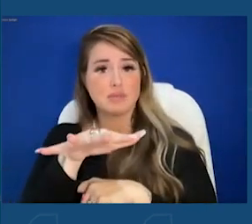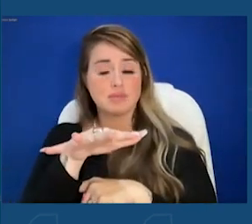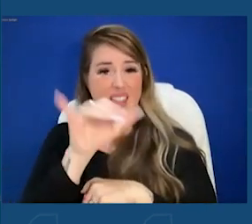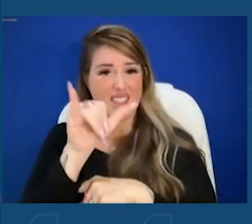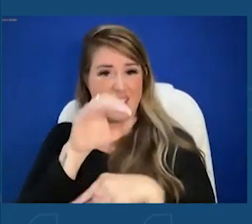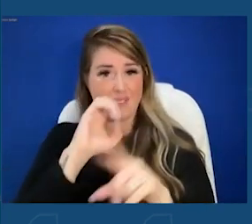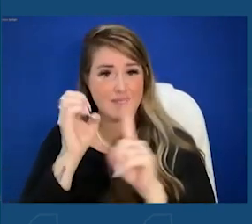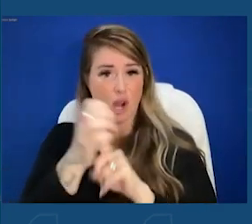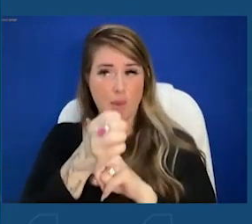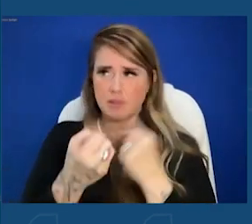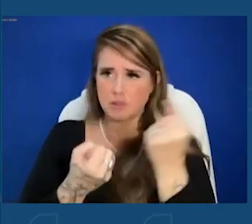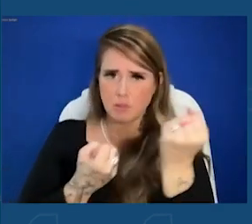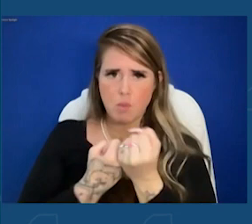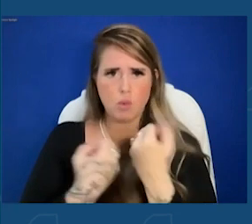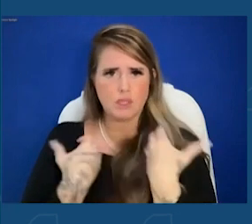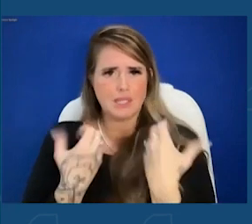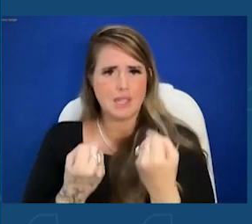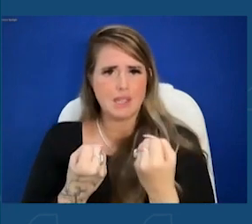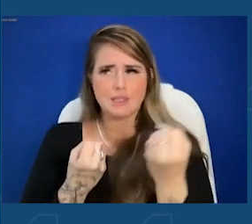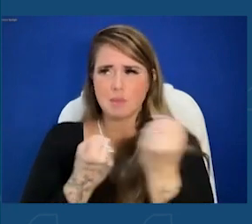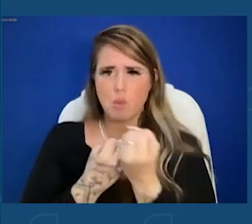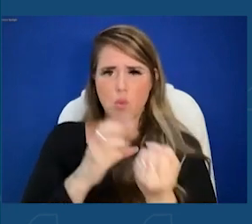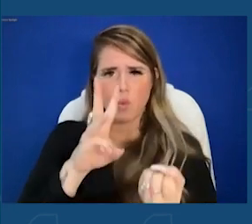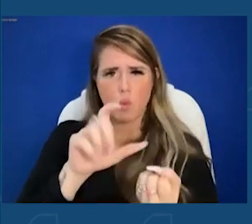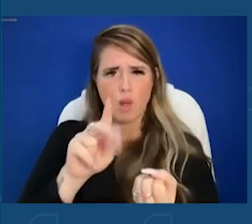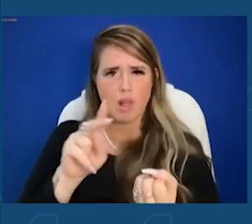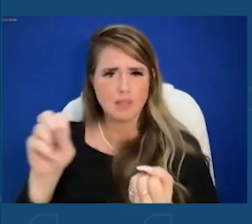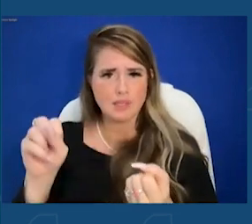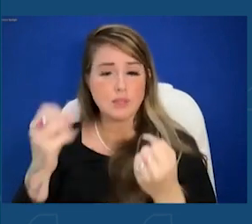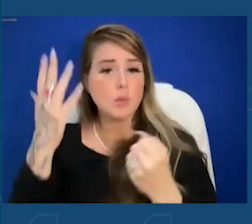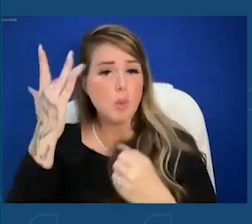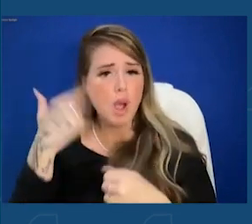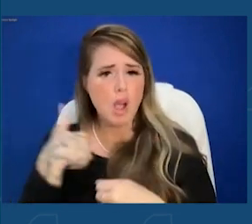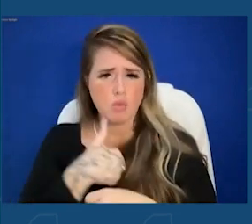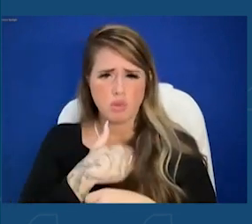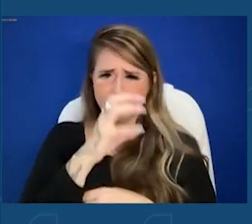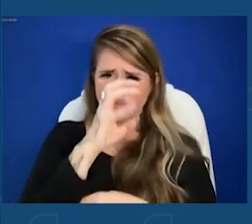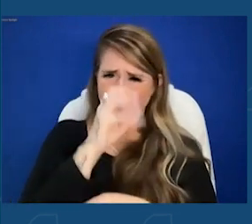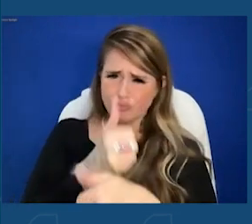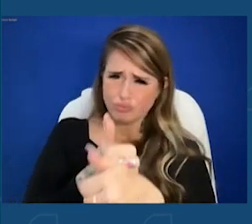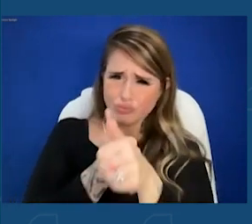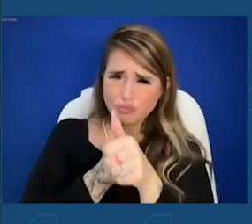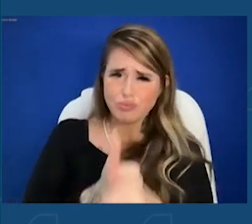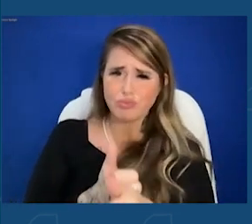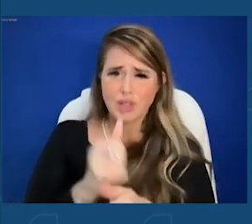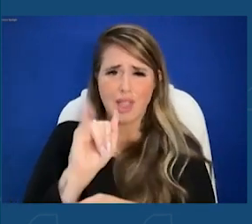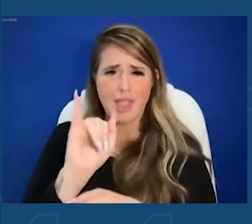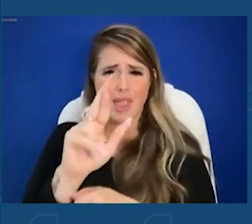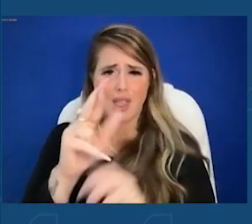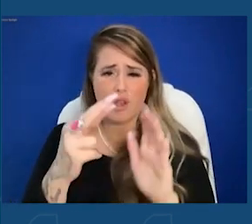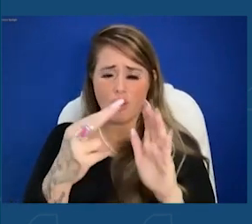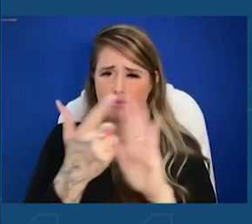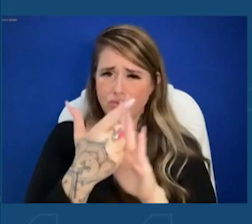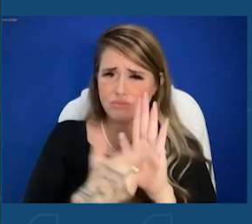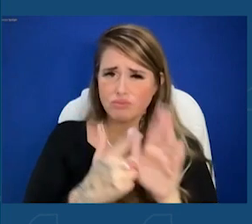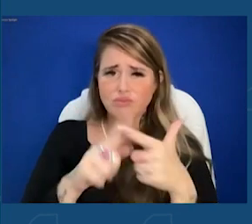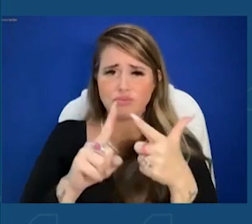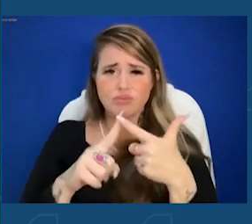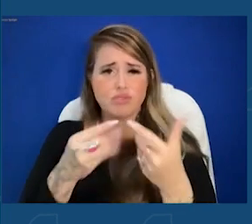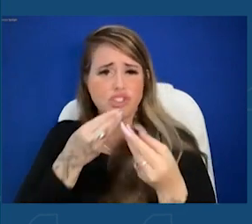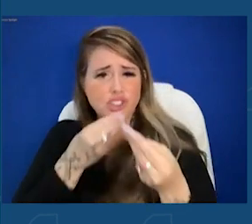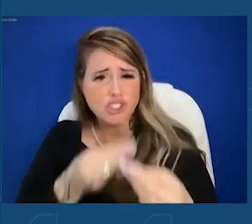supports healing and wellness by meeting strict standards for air, water, nourishment,